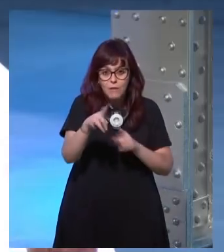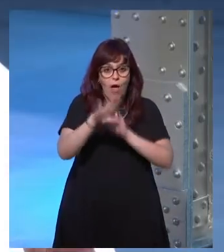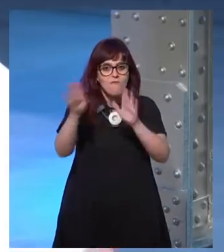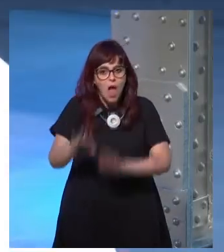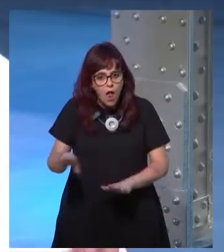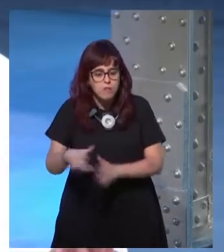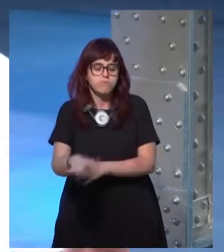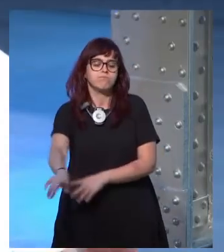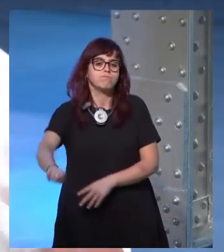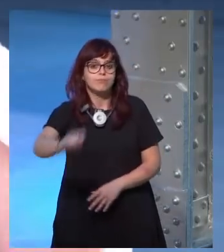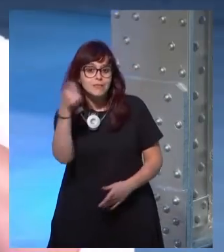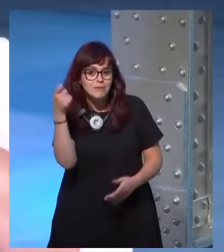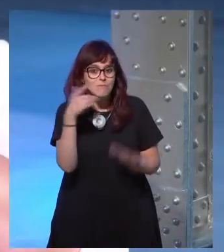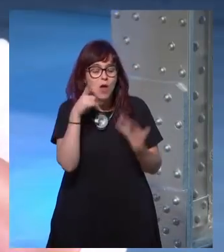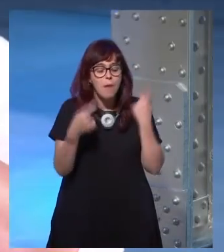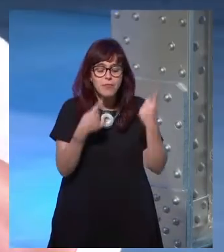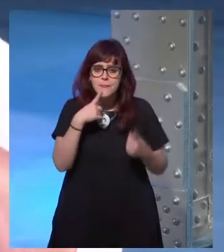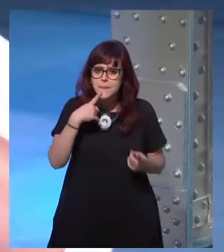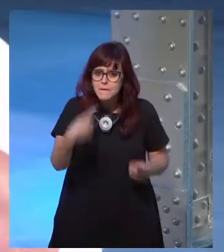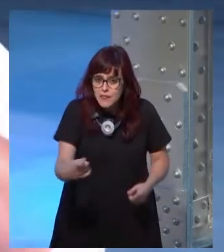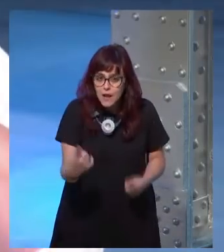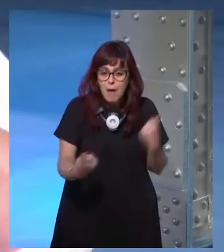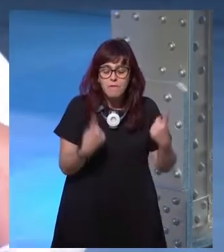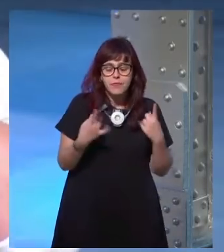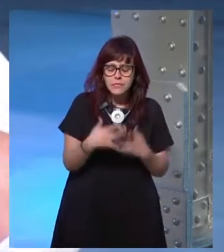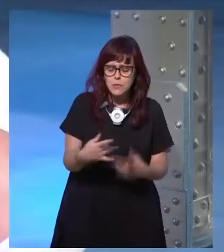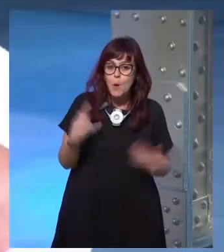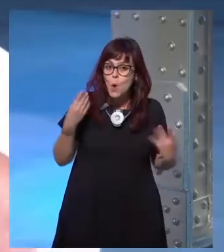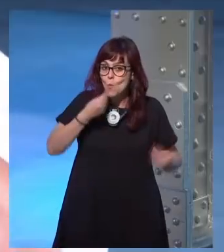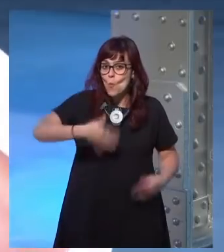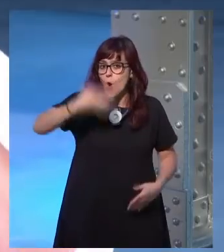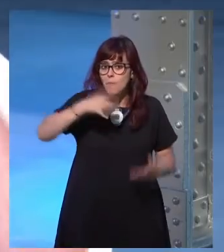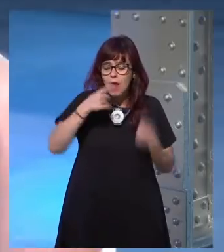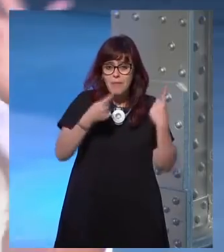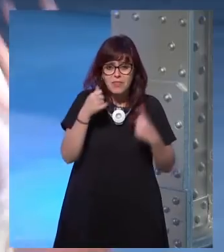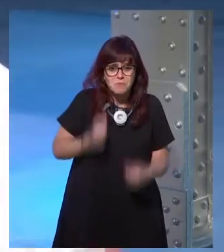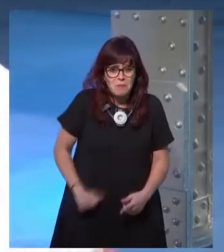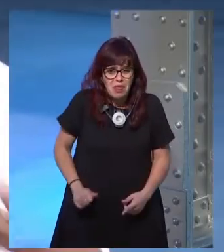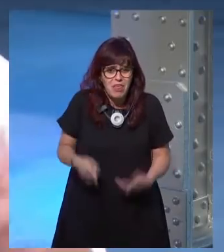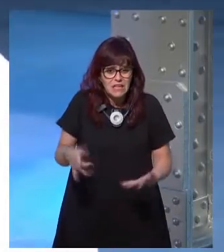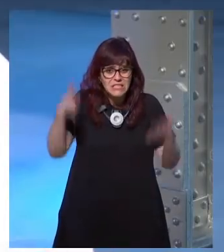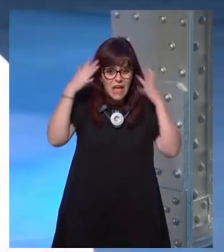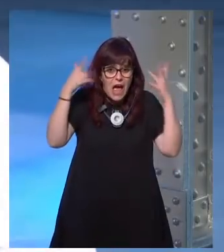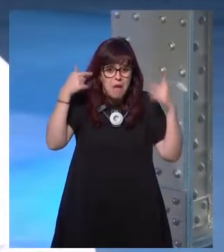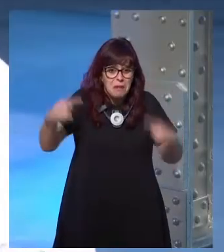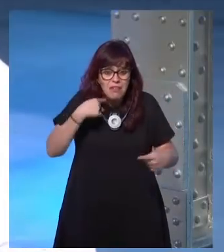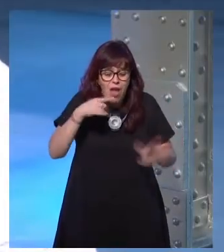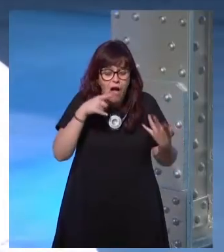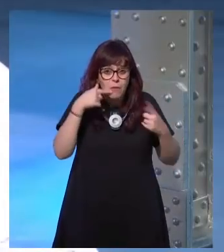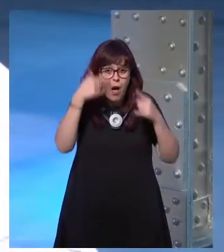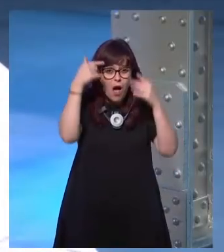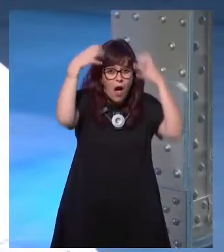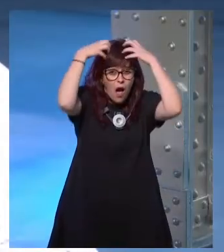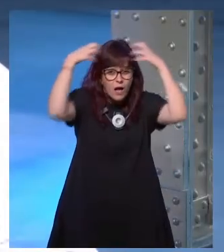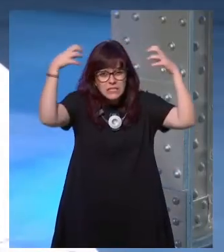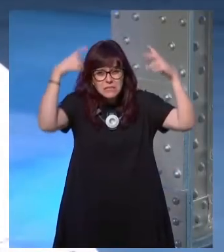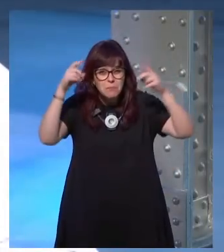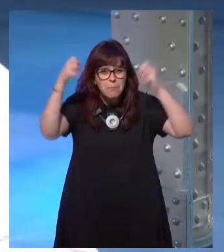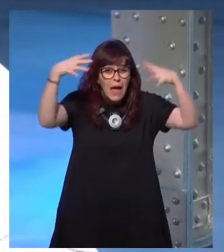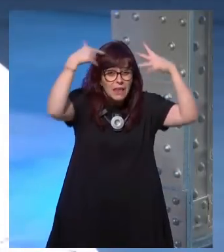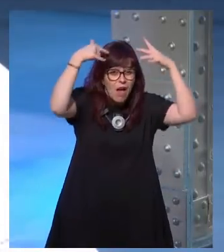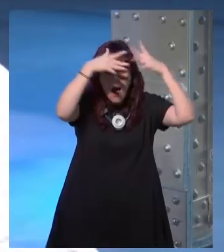is shit. And you're like, I've lost it, I'll never write again. So coming back to that project has been